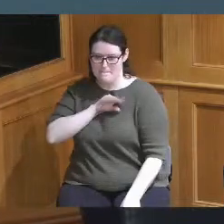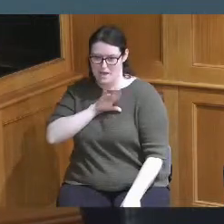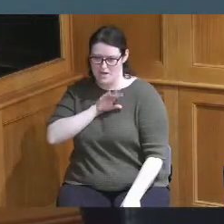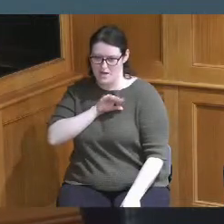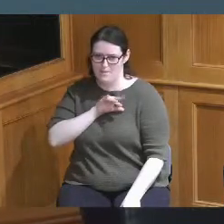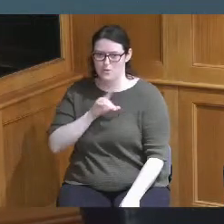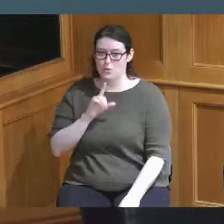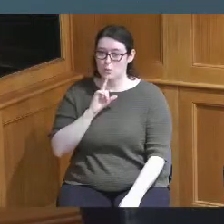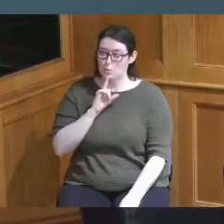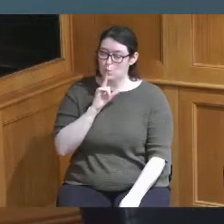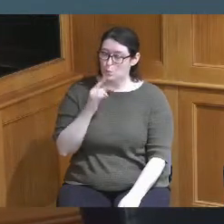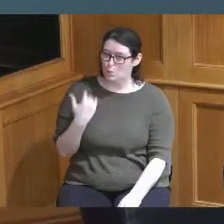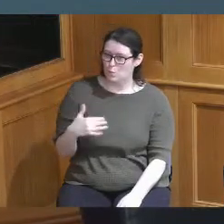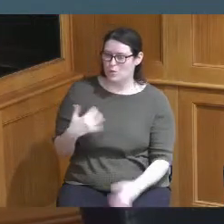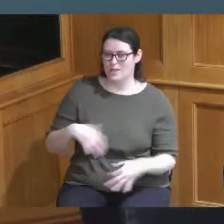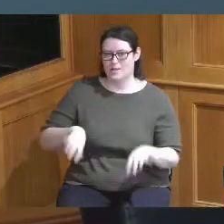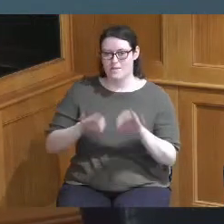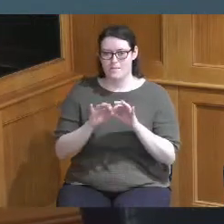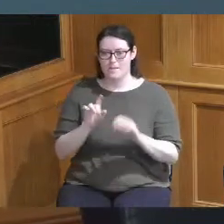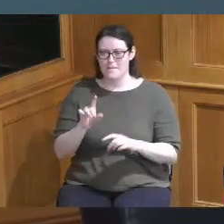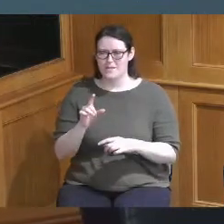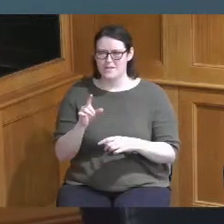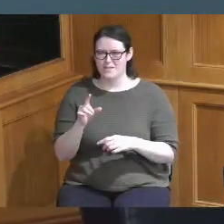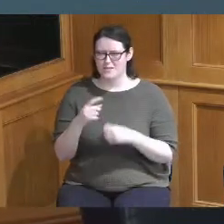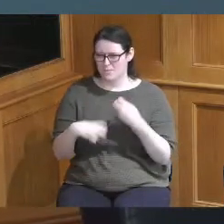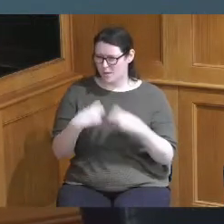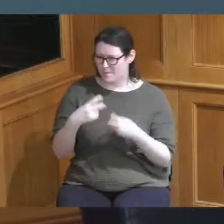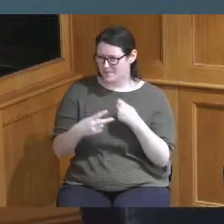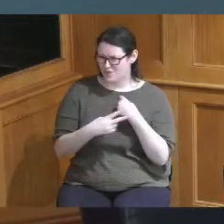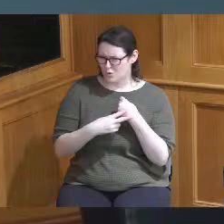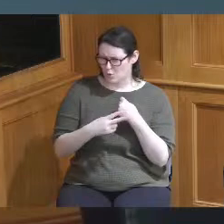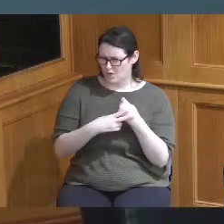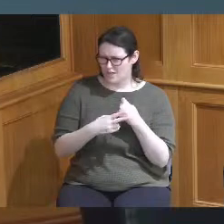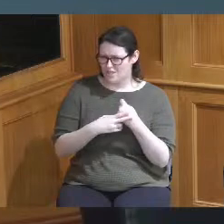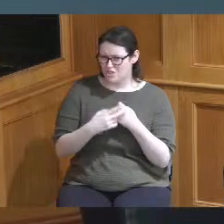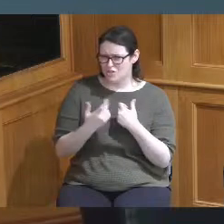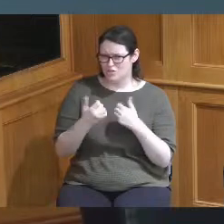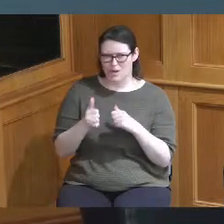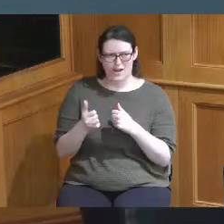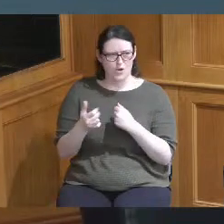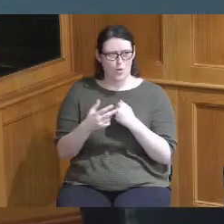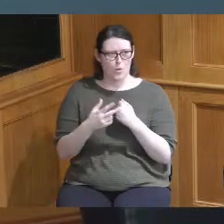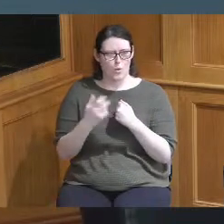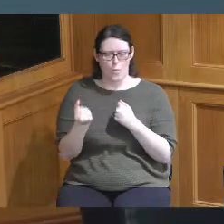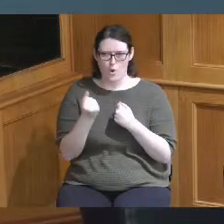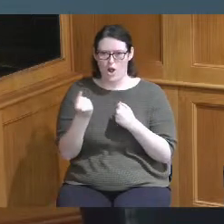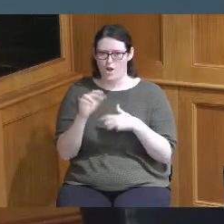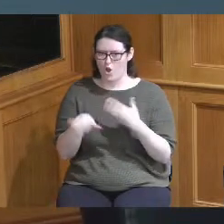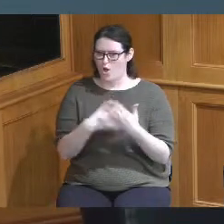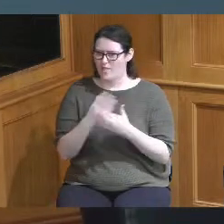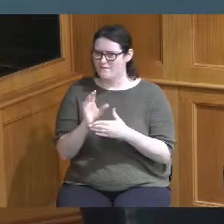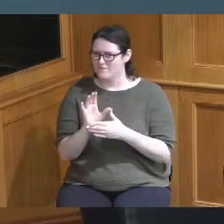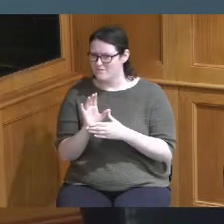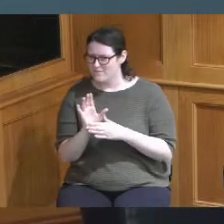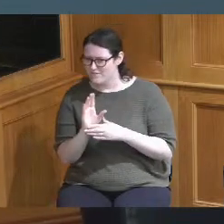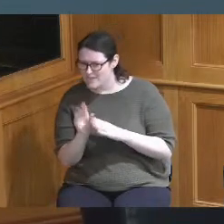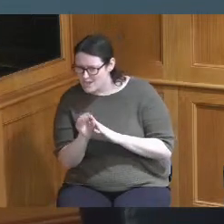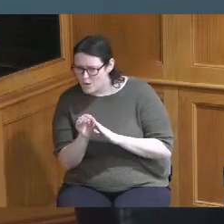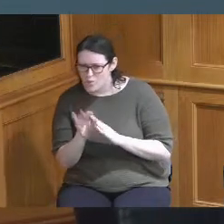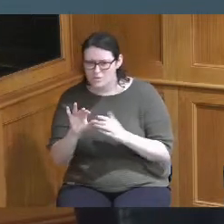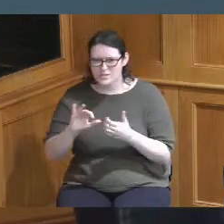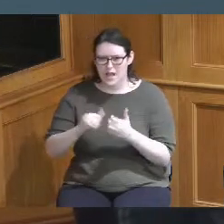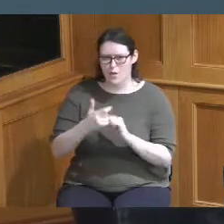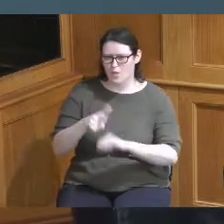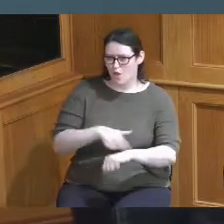are extremely important, but the problem is the storage. Trying to hold on to those videos and how long you can hold on